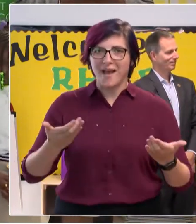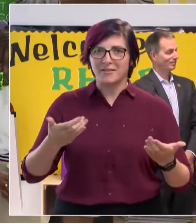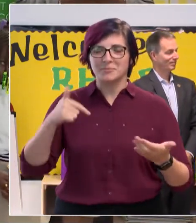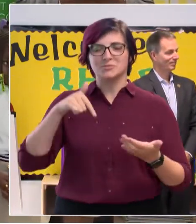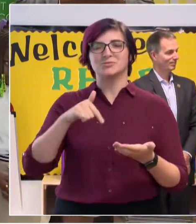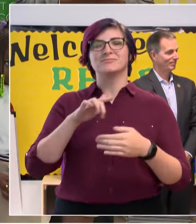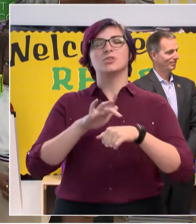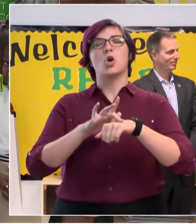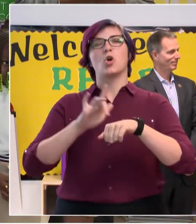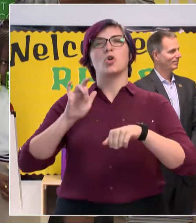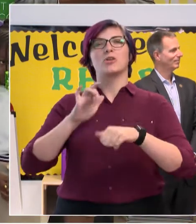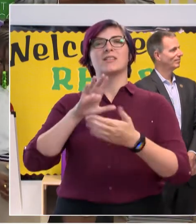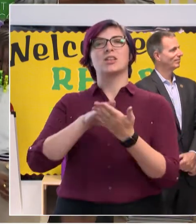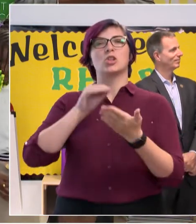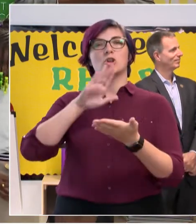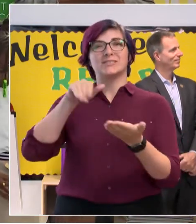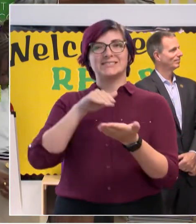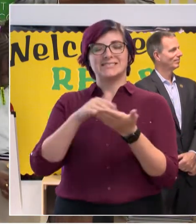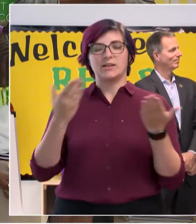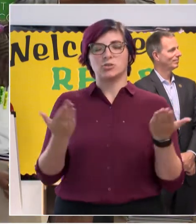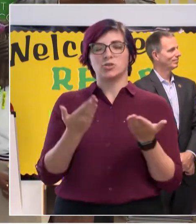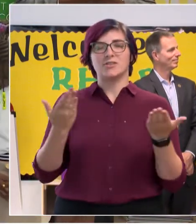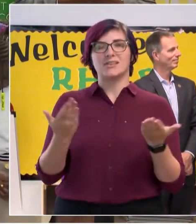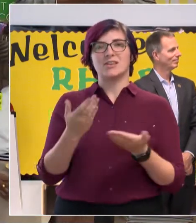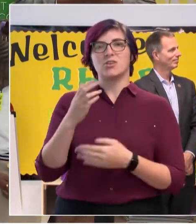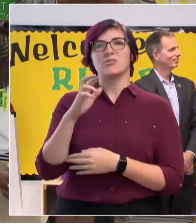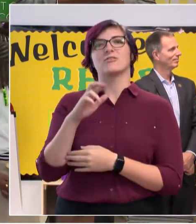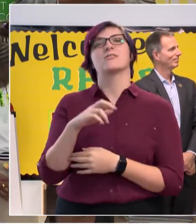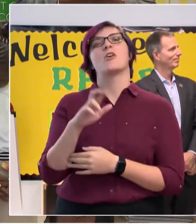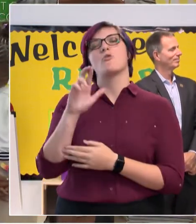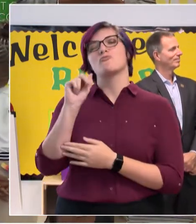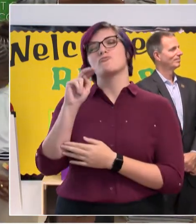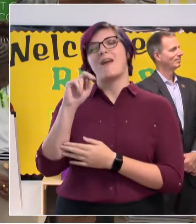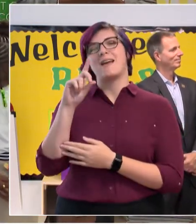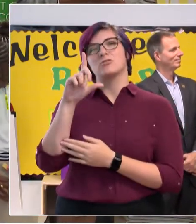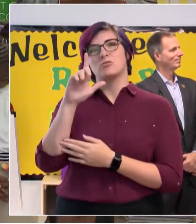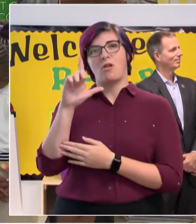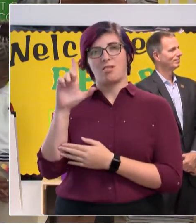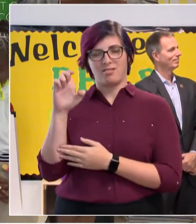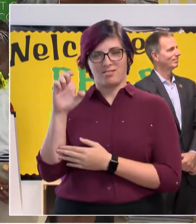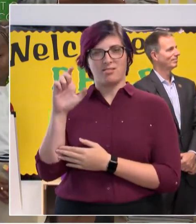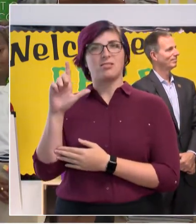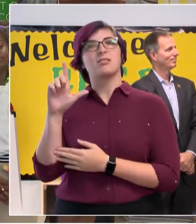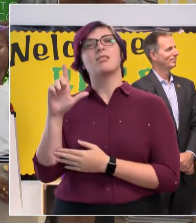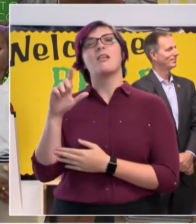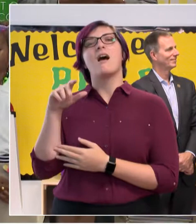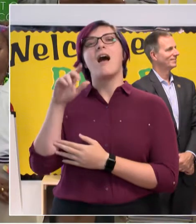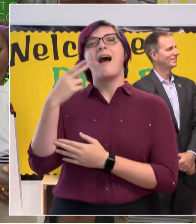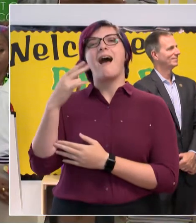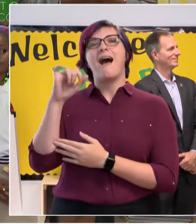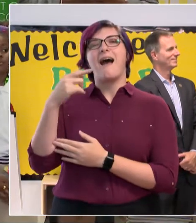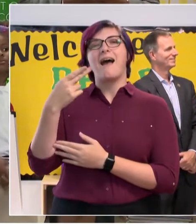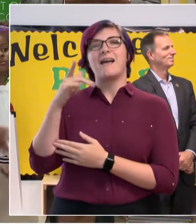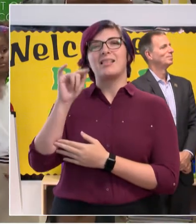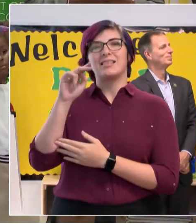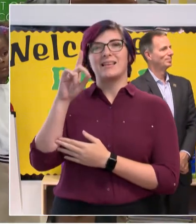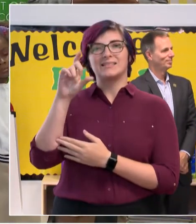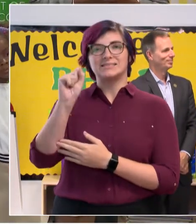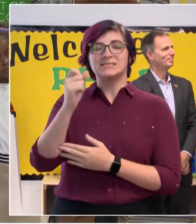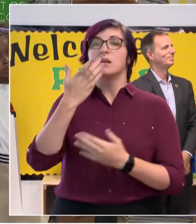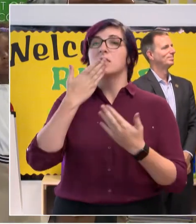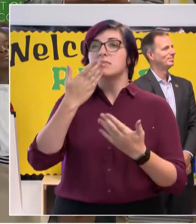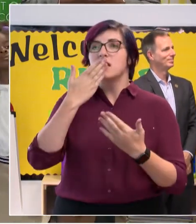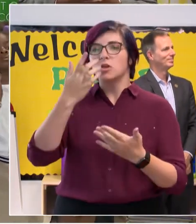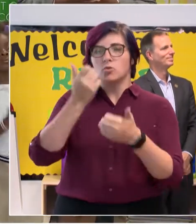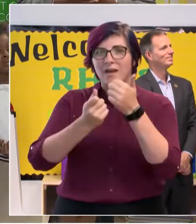Learning Center. I'd also like to thank Mayor Bowser, Chancellor Farabee, and Director Henderson for making today possible. As many of you